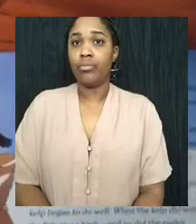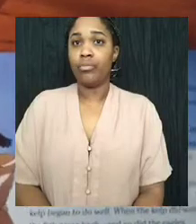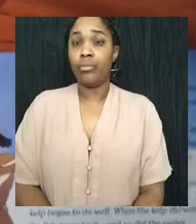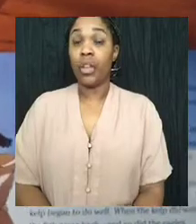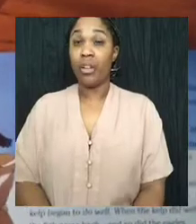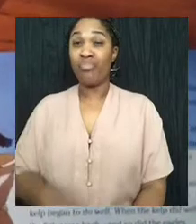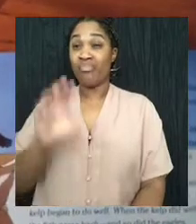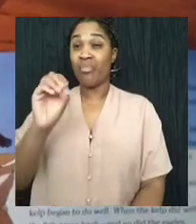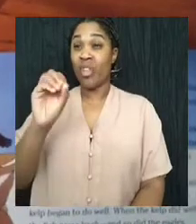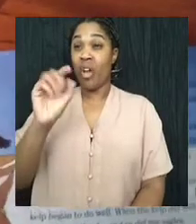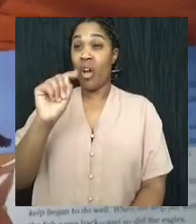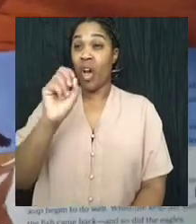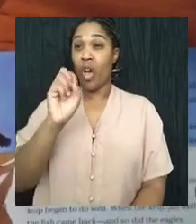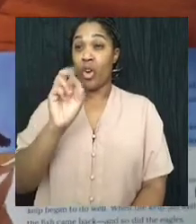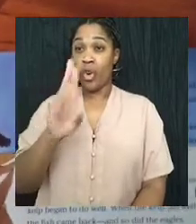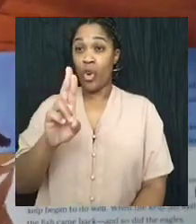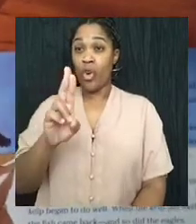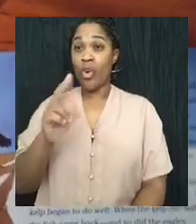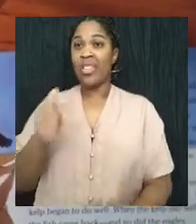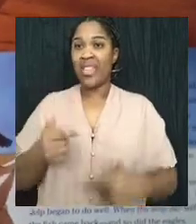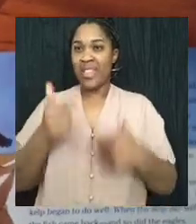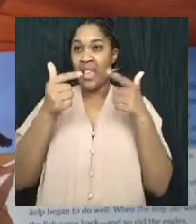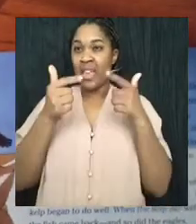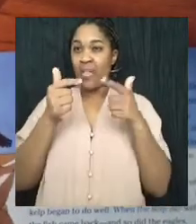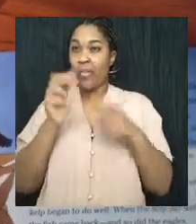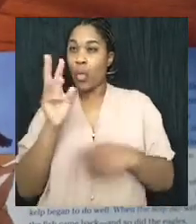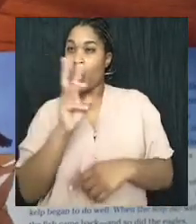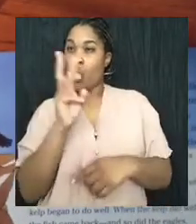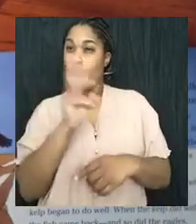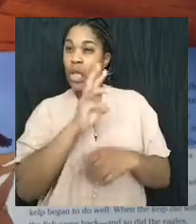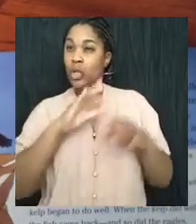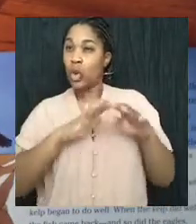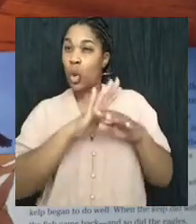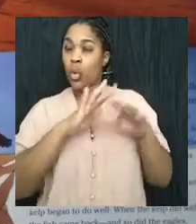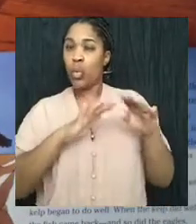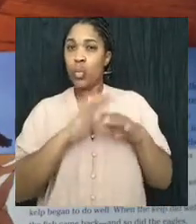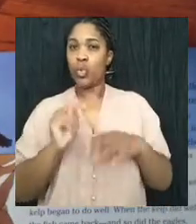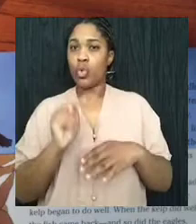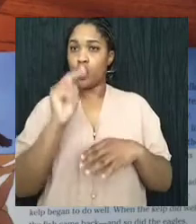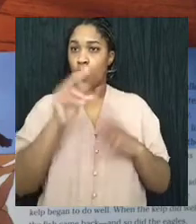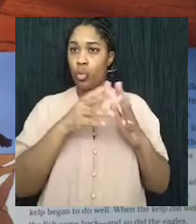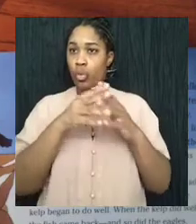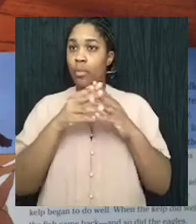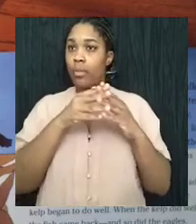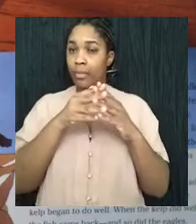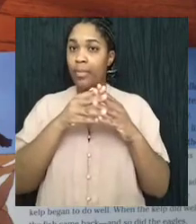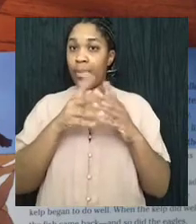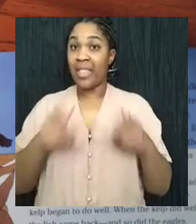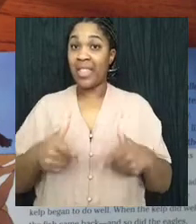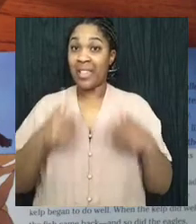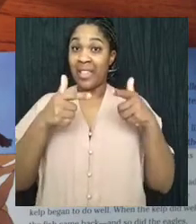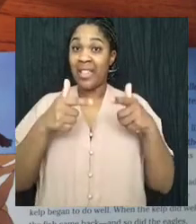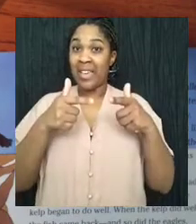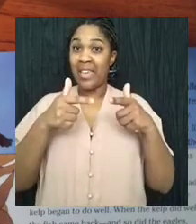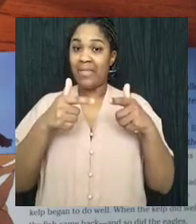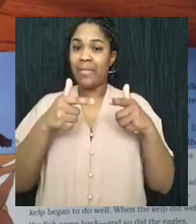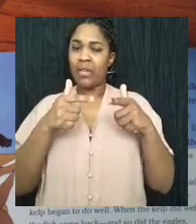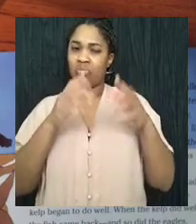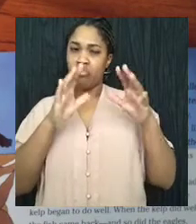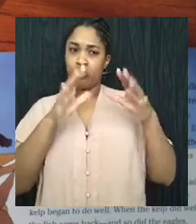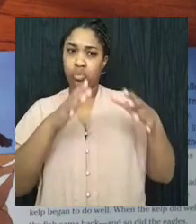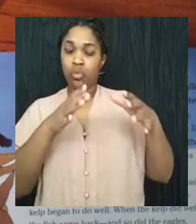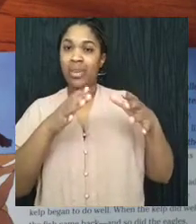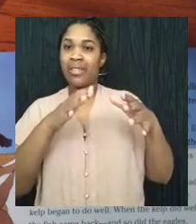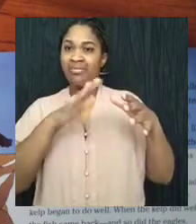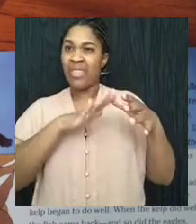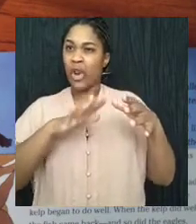The otters lived off the west coast of North America. They lived in beds of giant